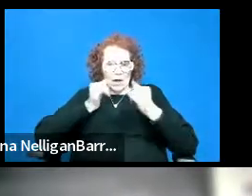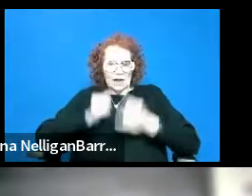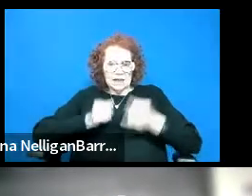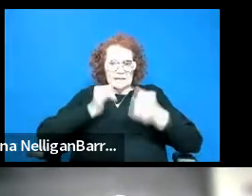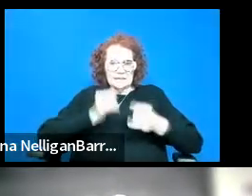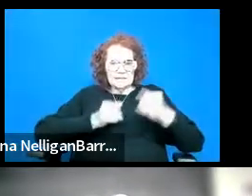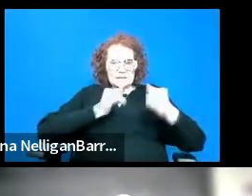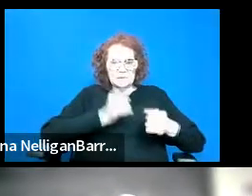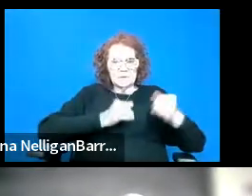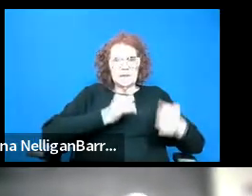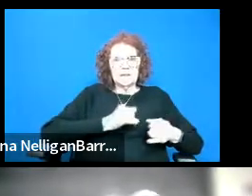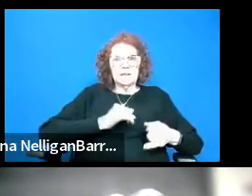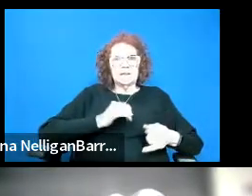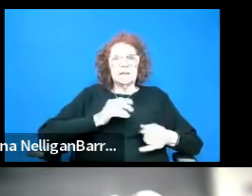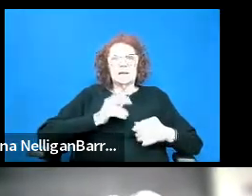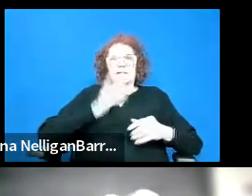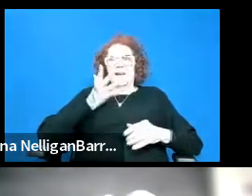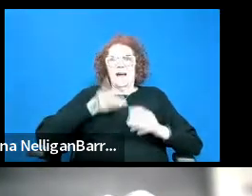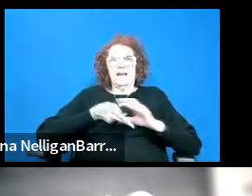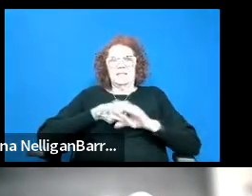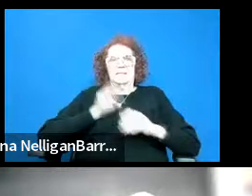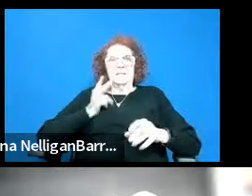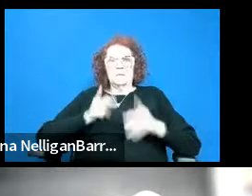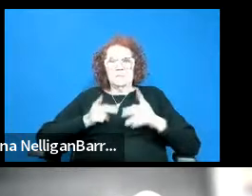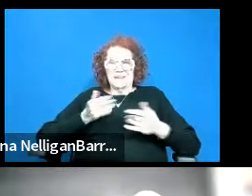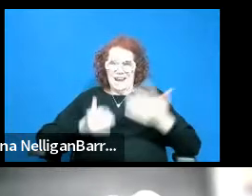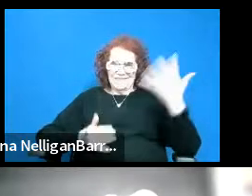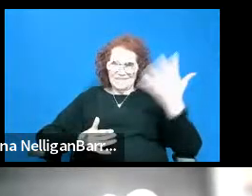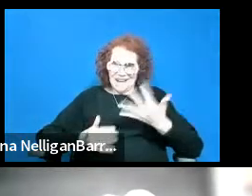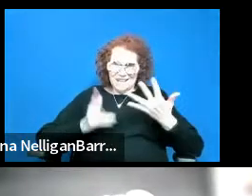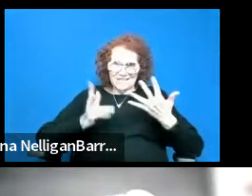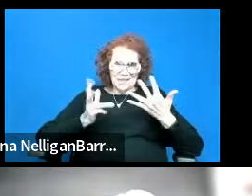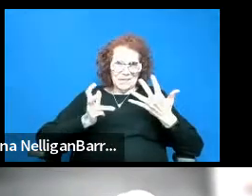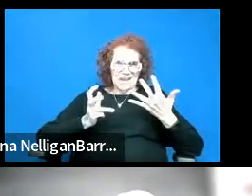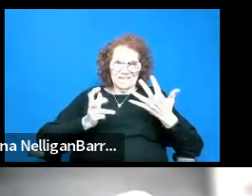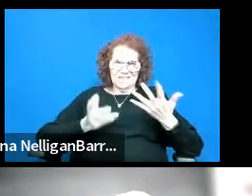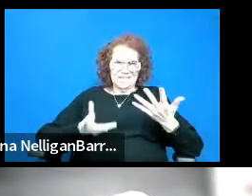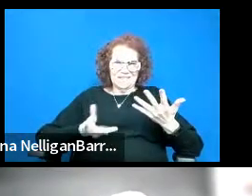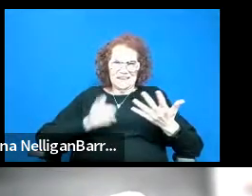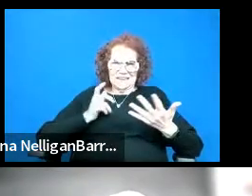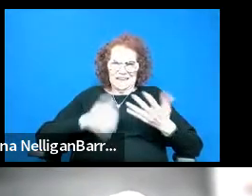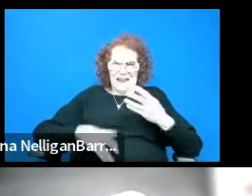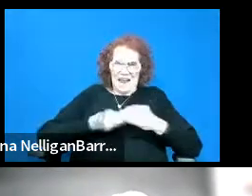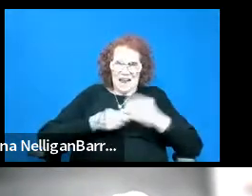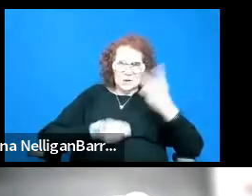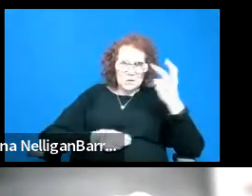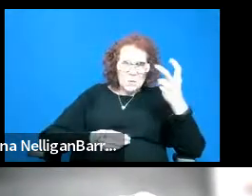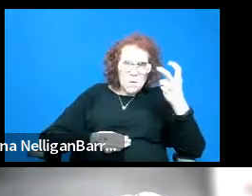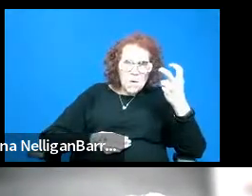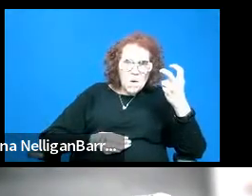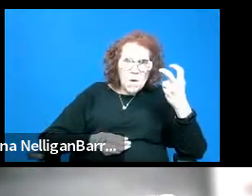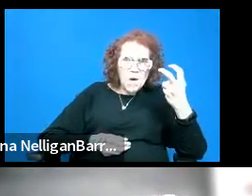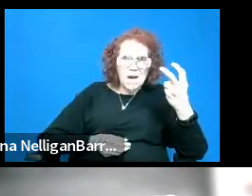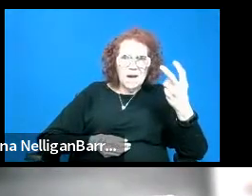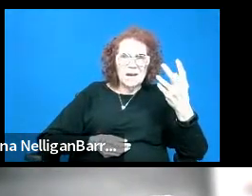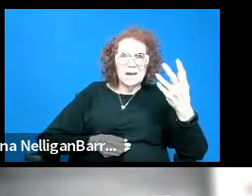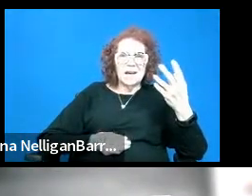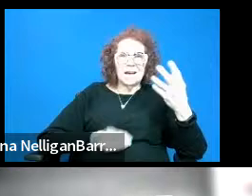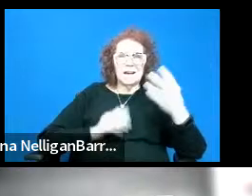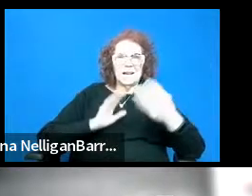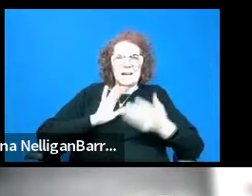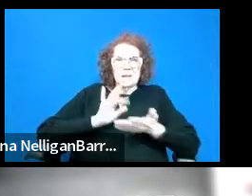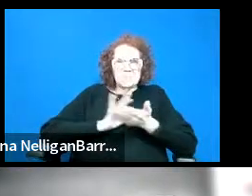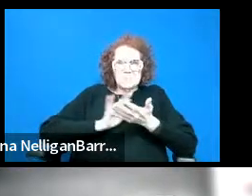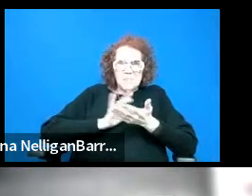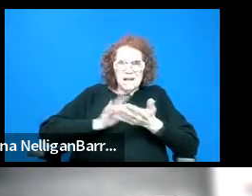haven't filled those positions and down 2 others, all of that work has to be put on the shoulders of the other staff.